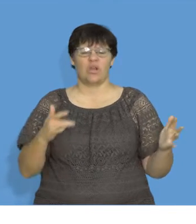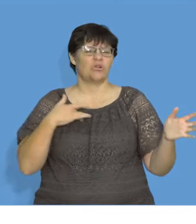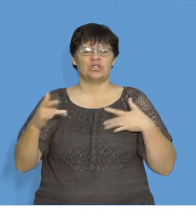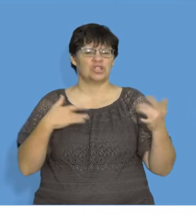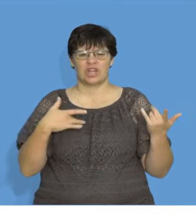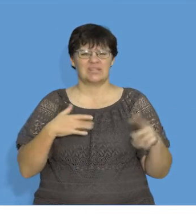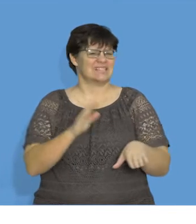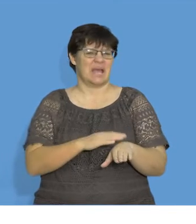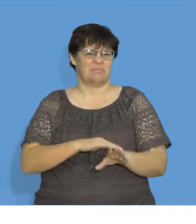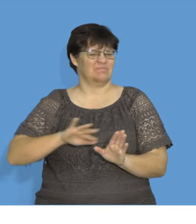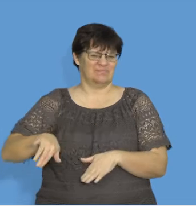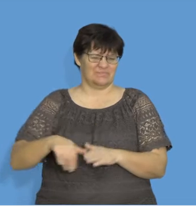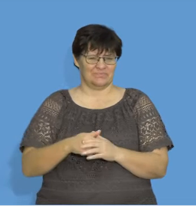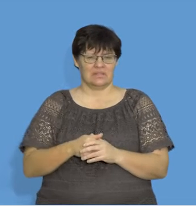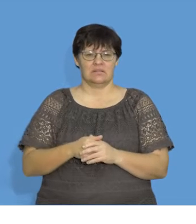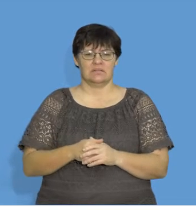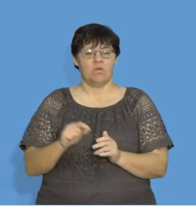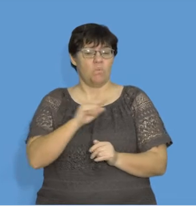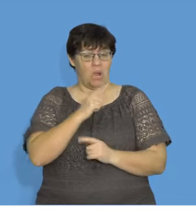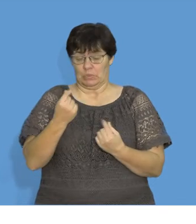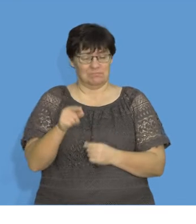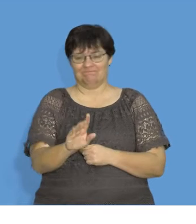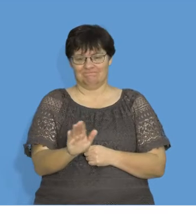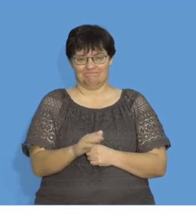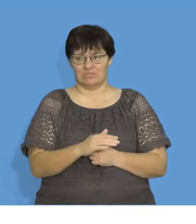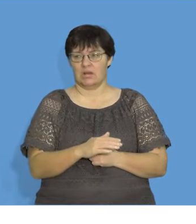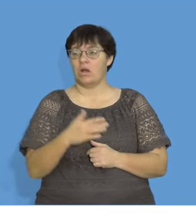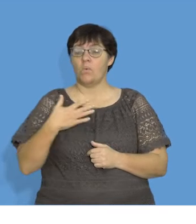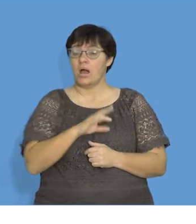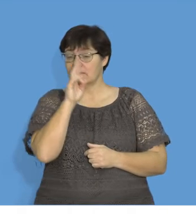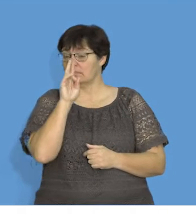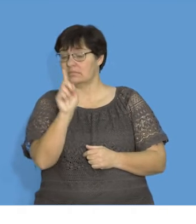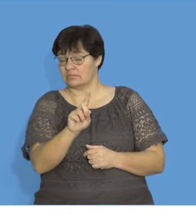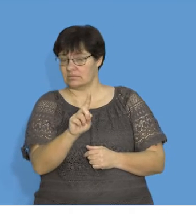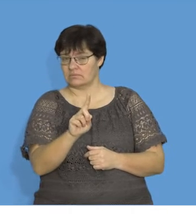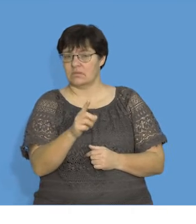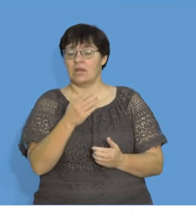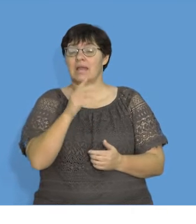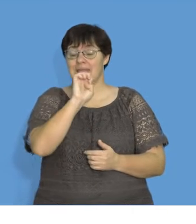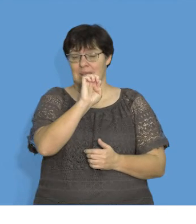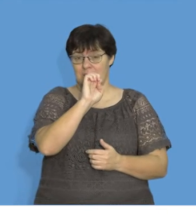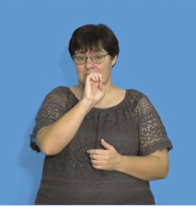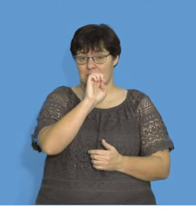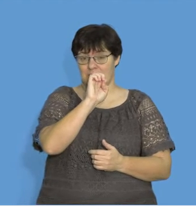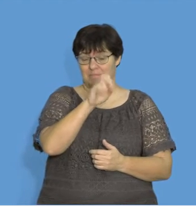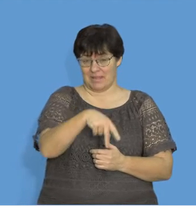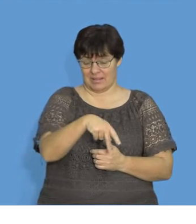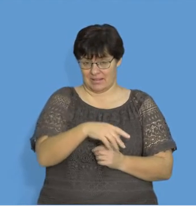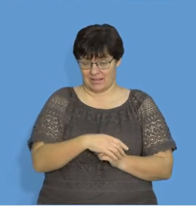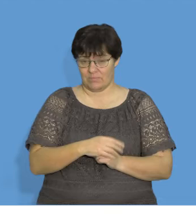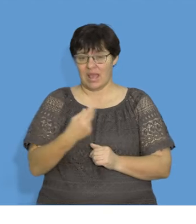much about the time, okay? That's not why we're doing this. we're going to look at the potential. So now I have a tennis